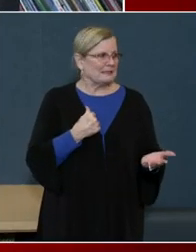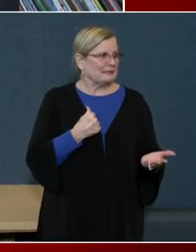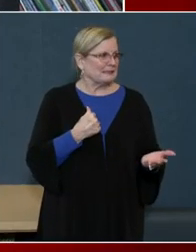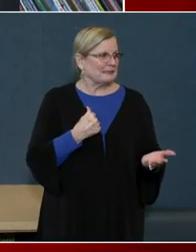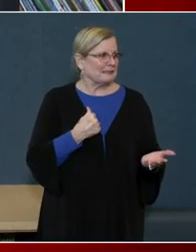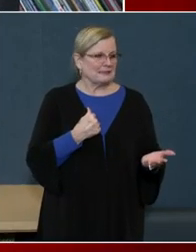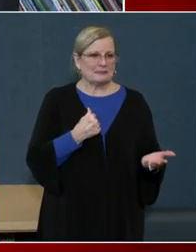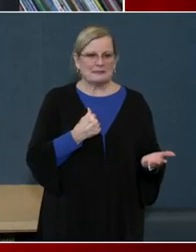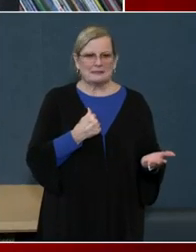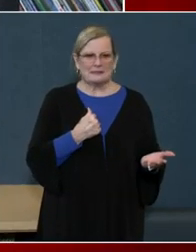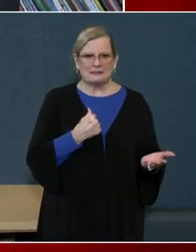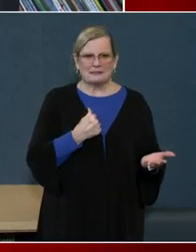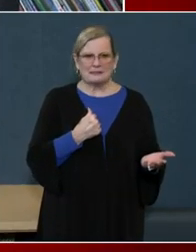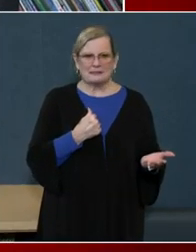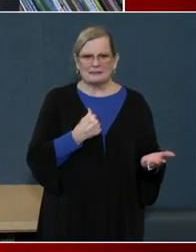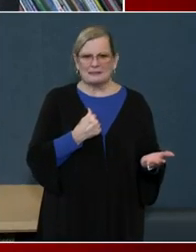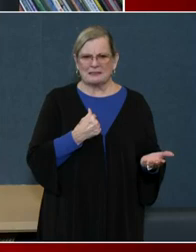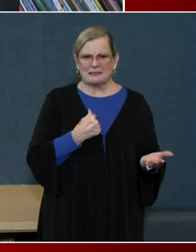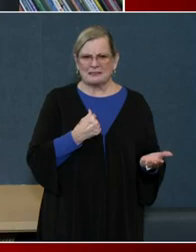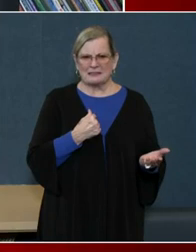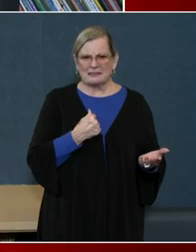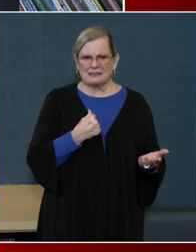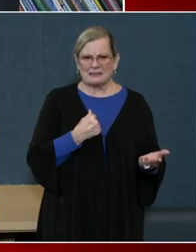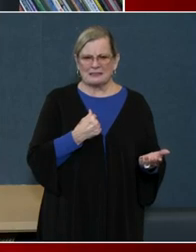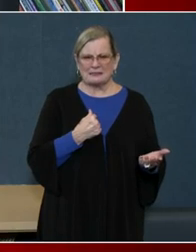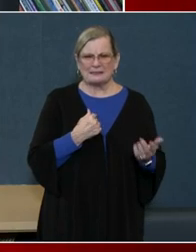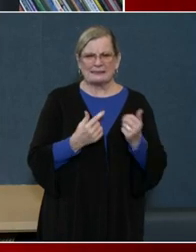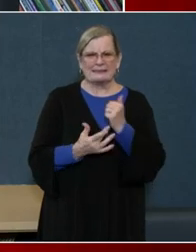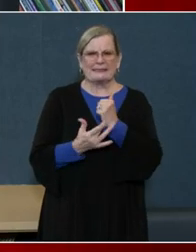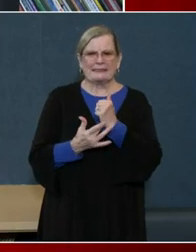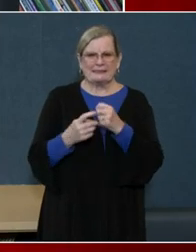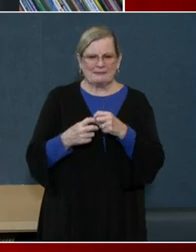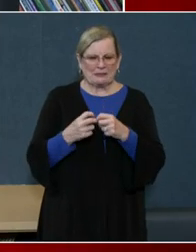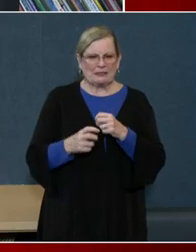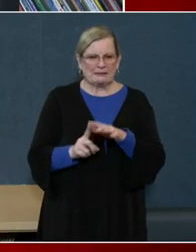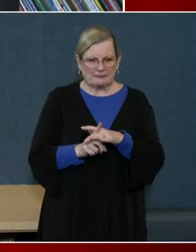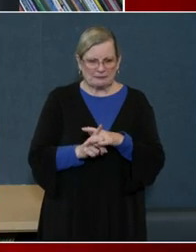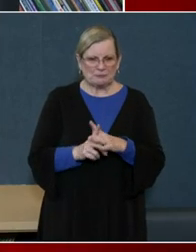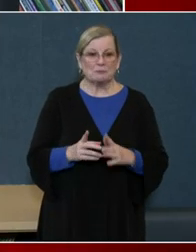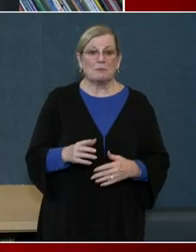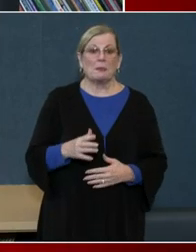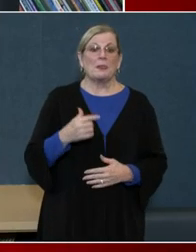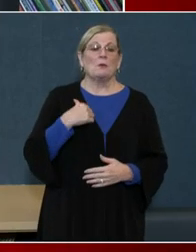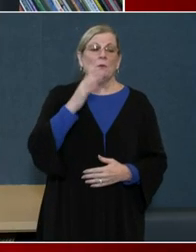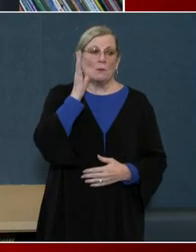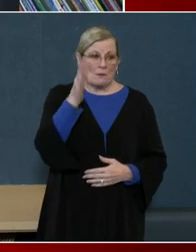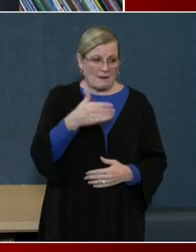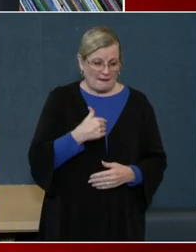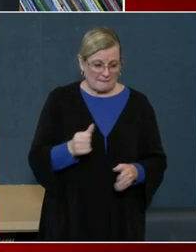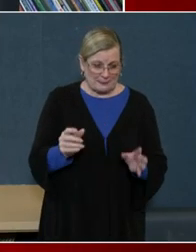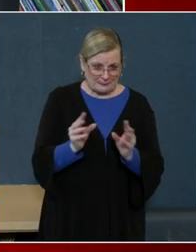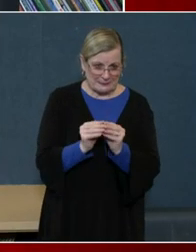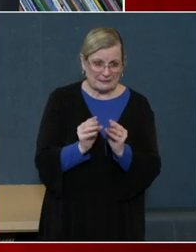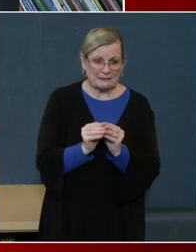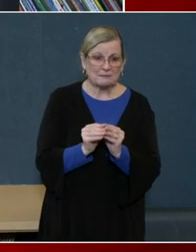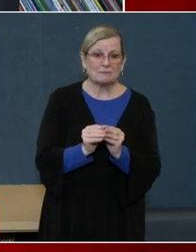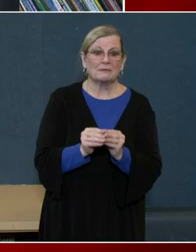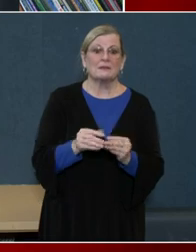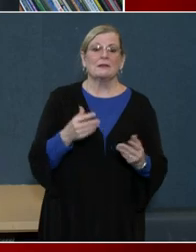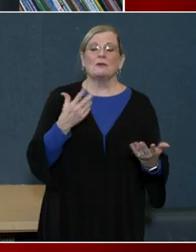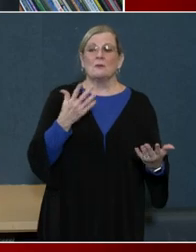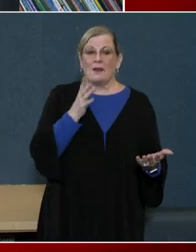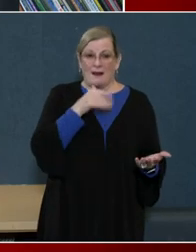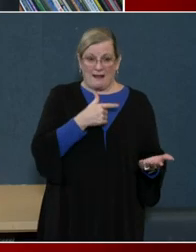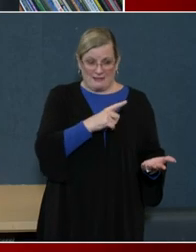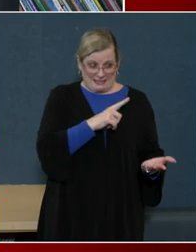my predecessor, we had a press conference before our legislative meetings, and tomorrow, October 6th, we'll have a legislative meeting. So it's easier,